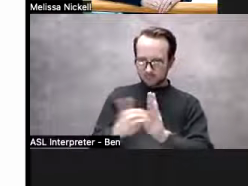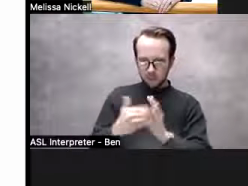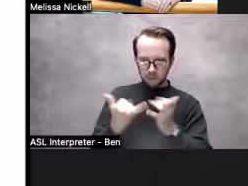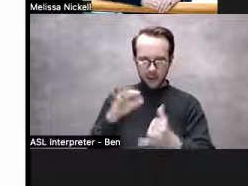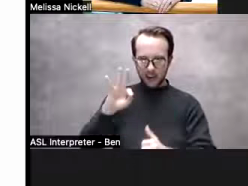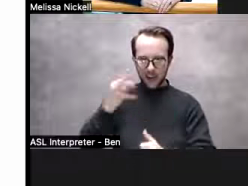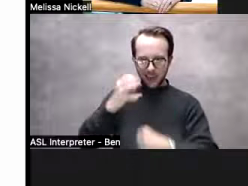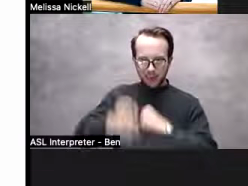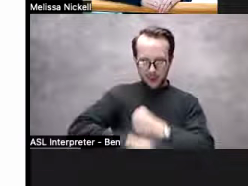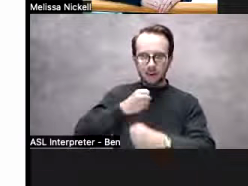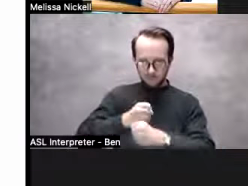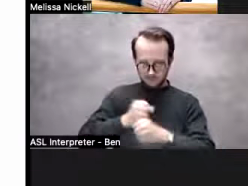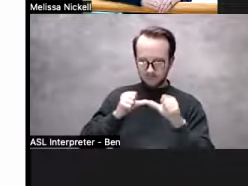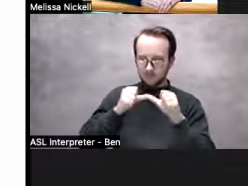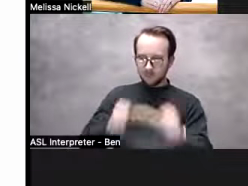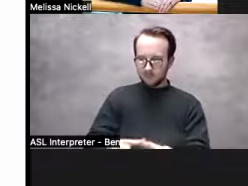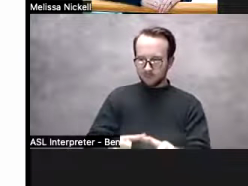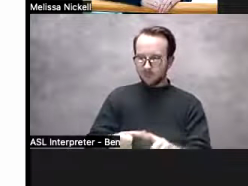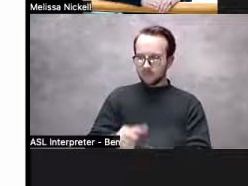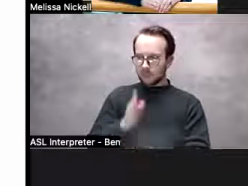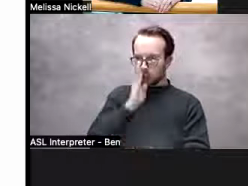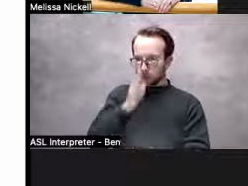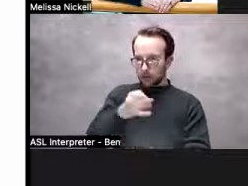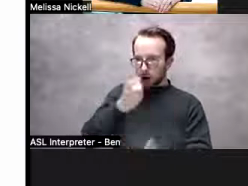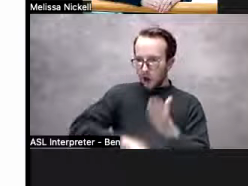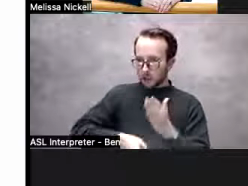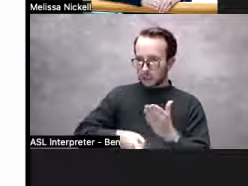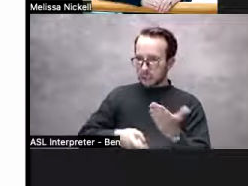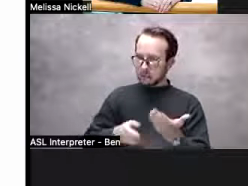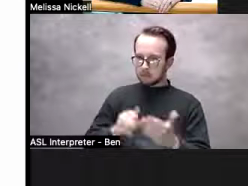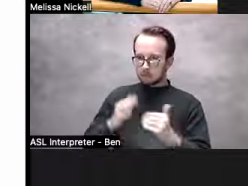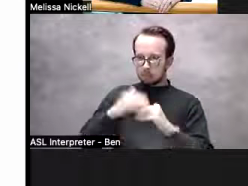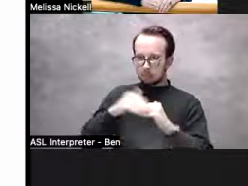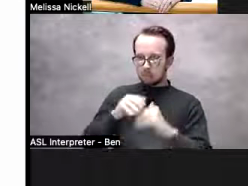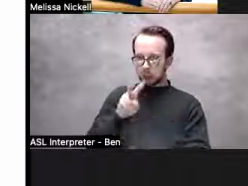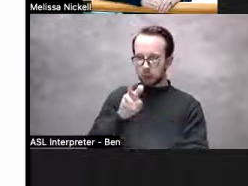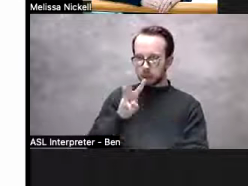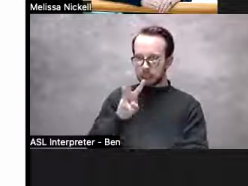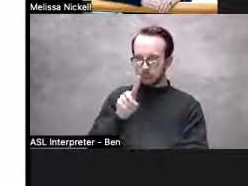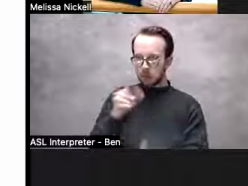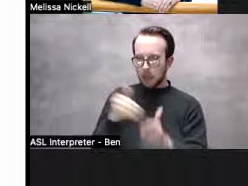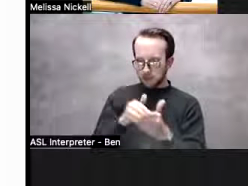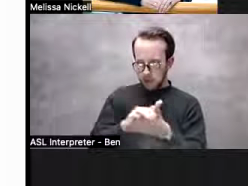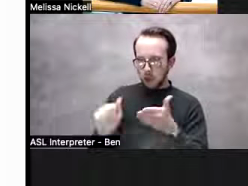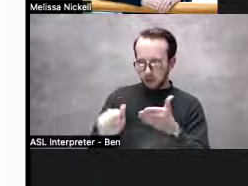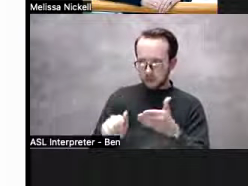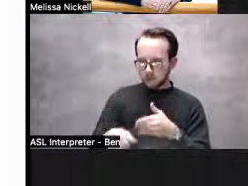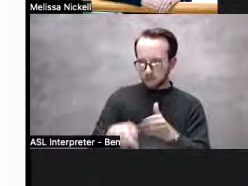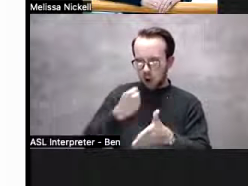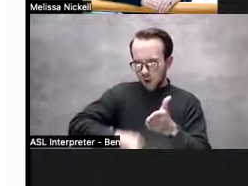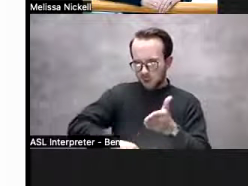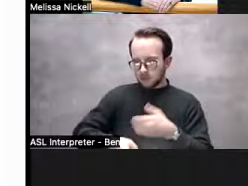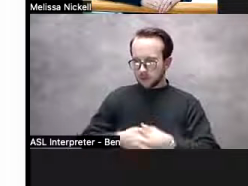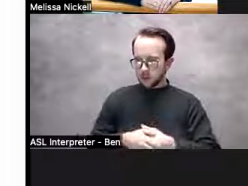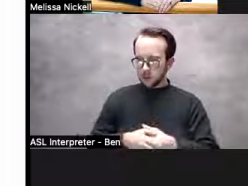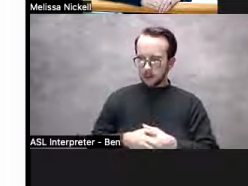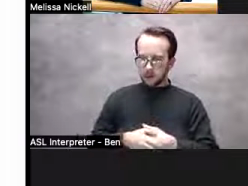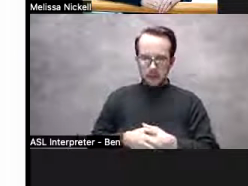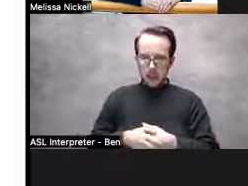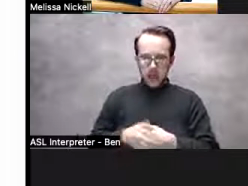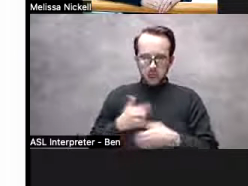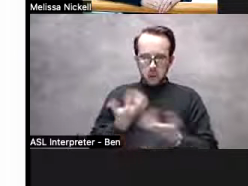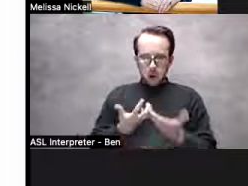now. The direct costs for year 9 are a little over $261,000. And don't want to go into great